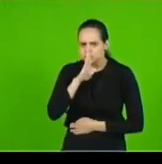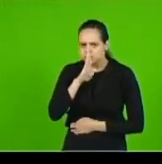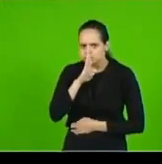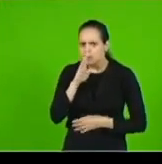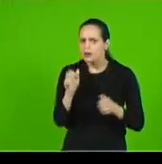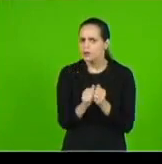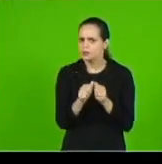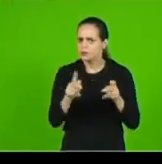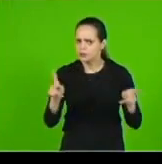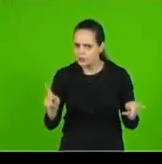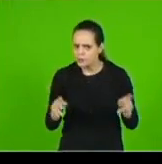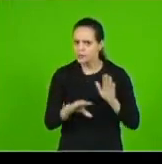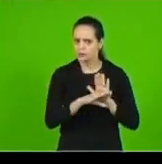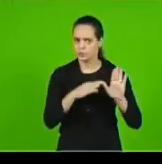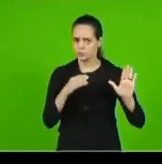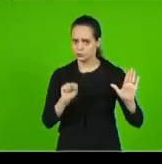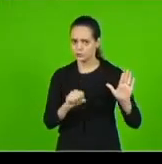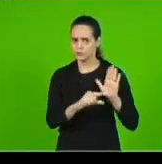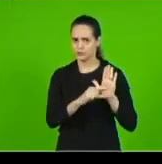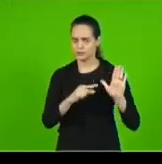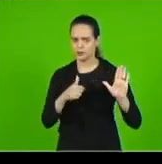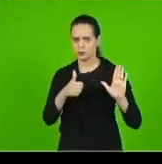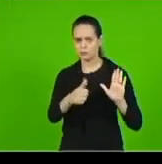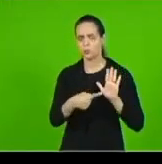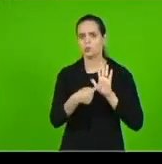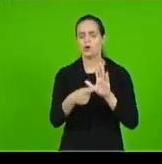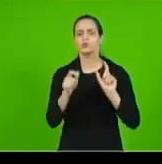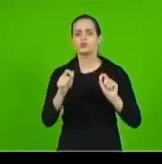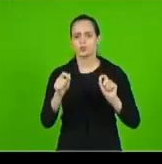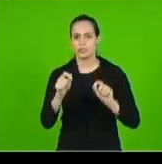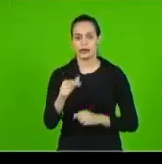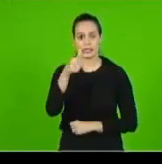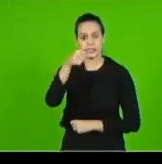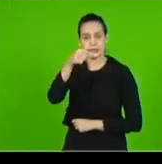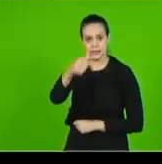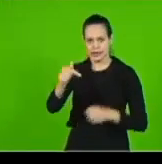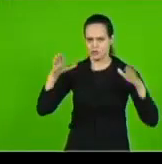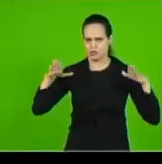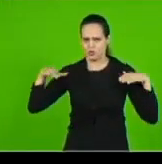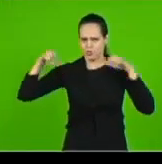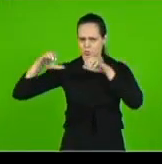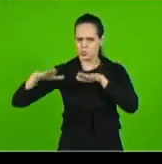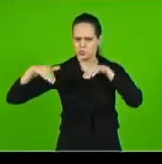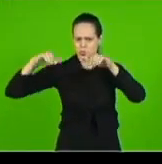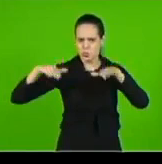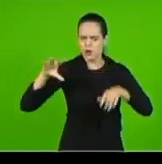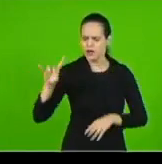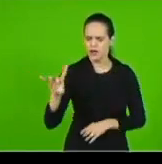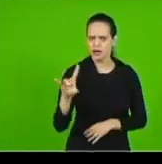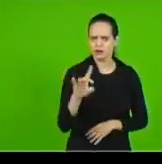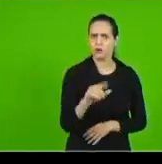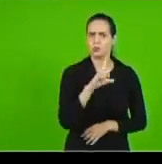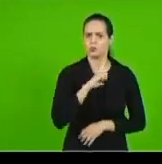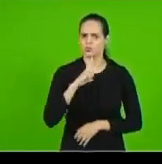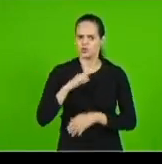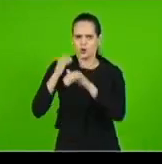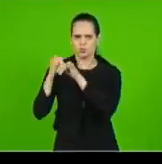Revelations chapter 8 verse 1. And the seven angels that had the seven